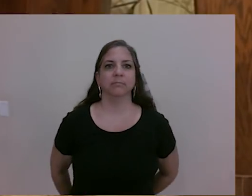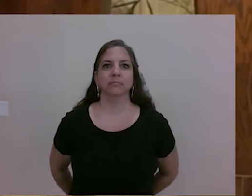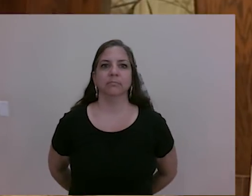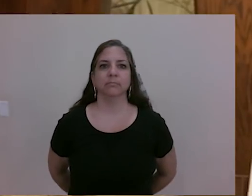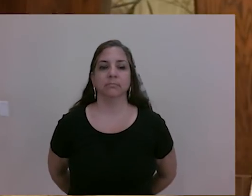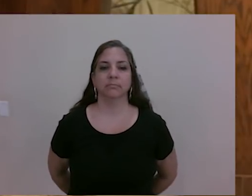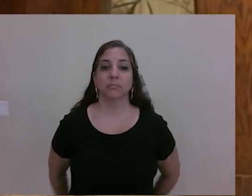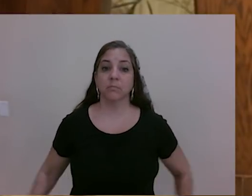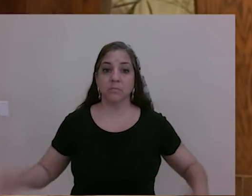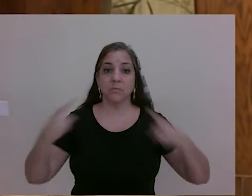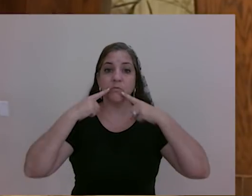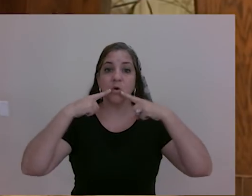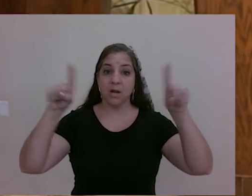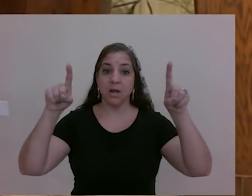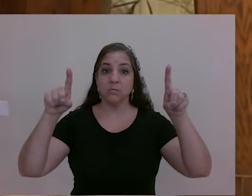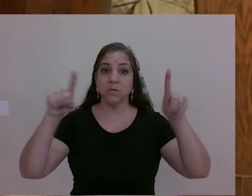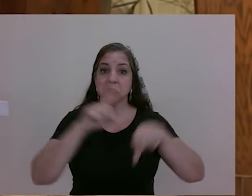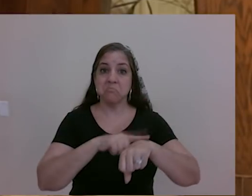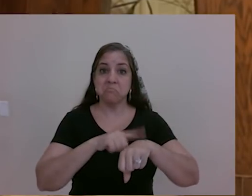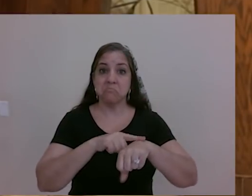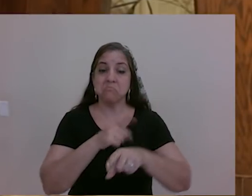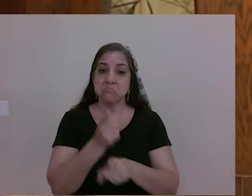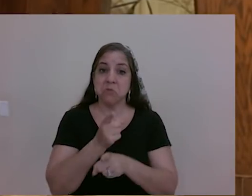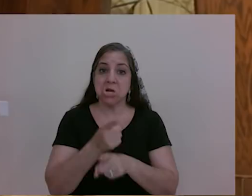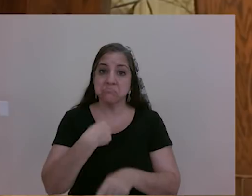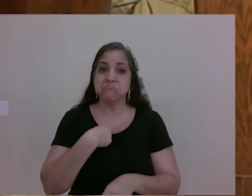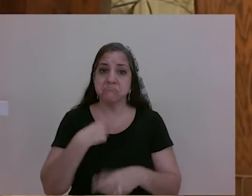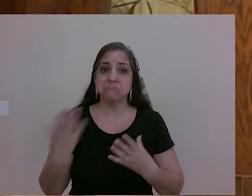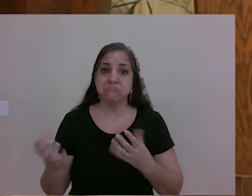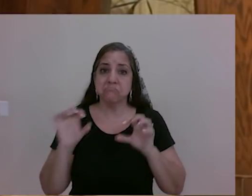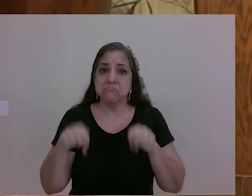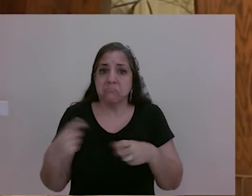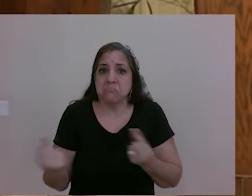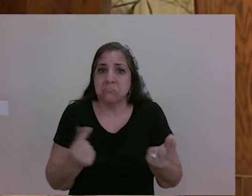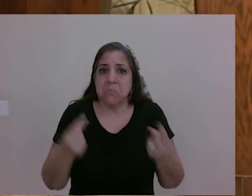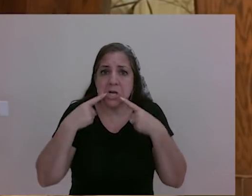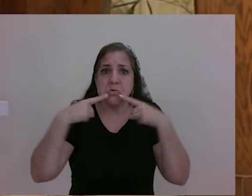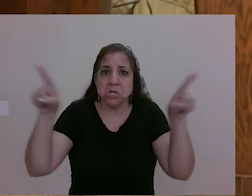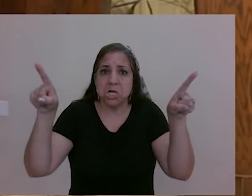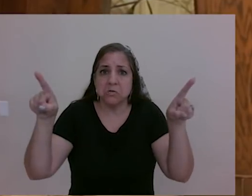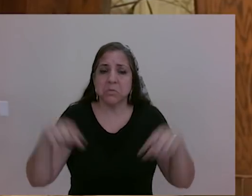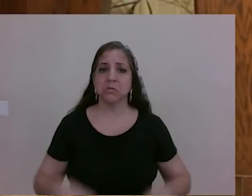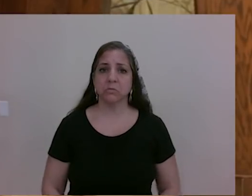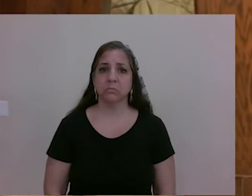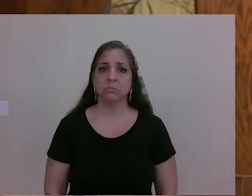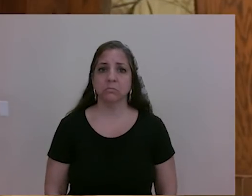Time for some announcements. Well, I can do the announcements.